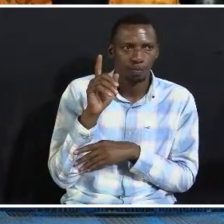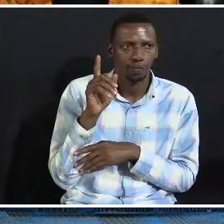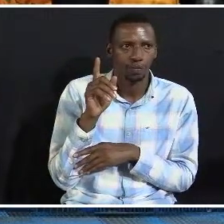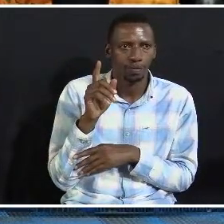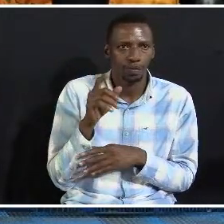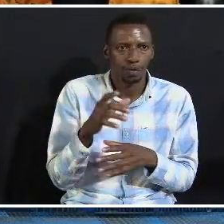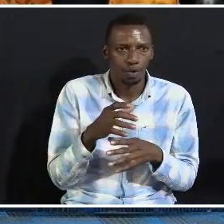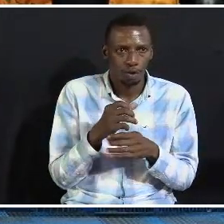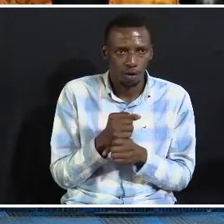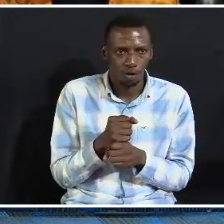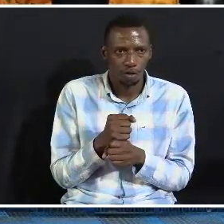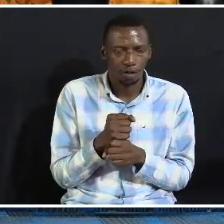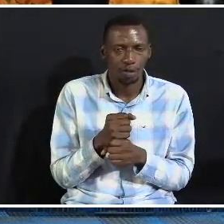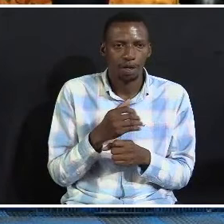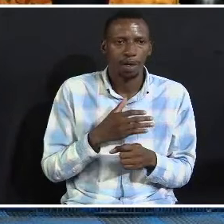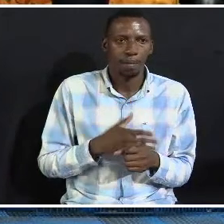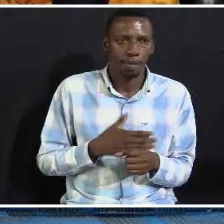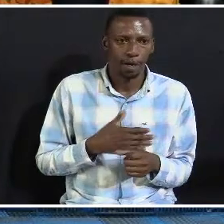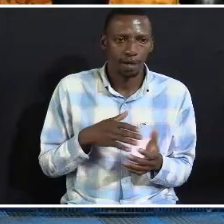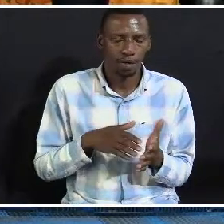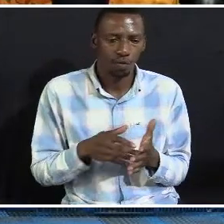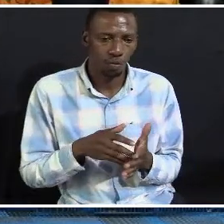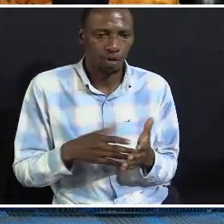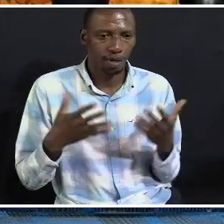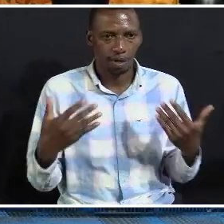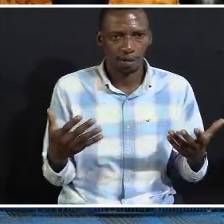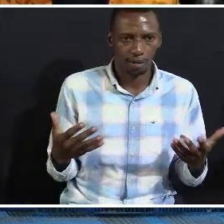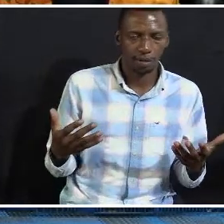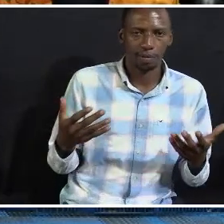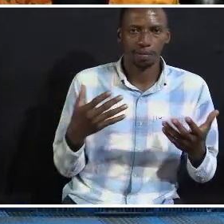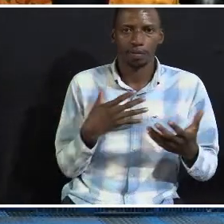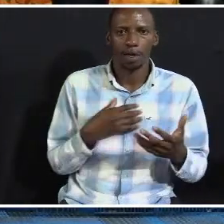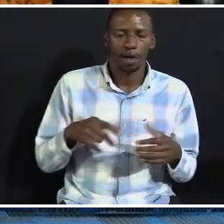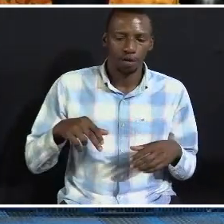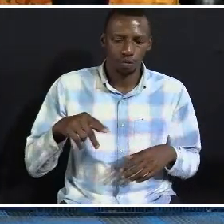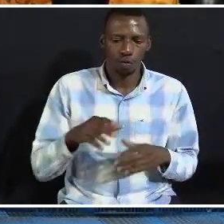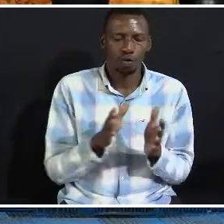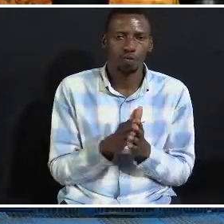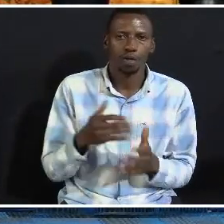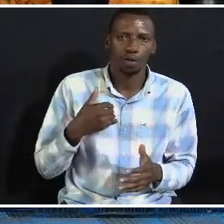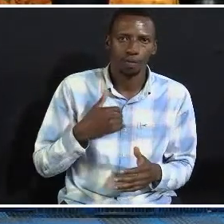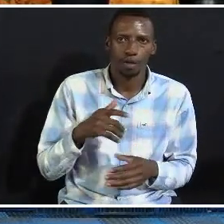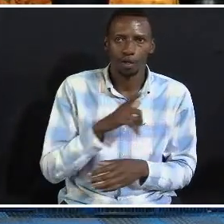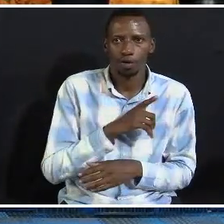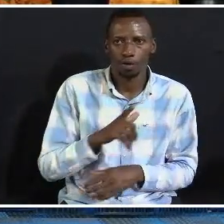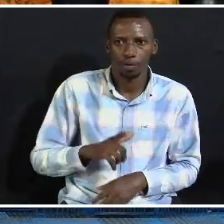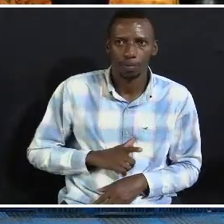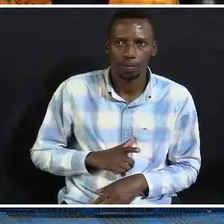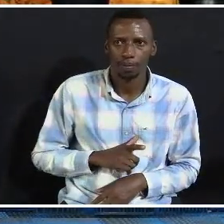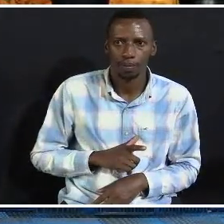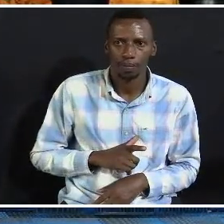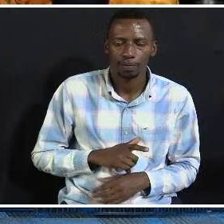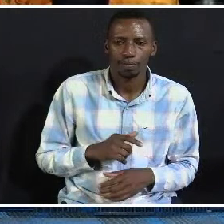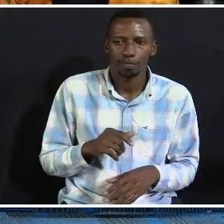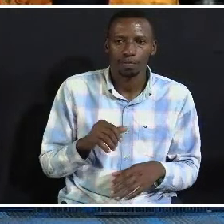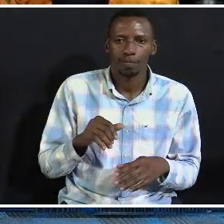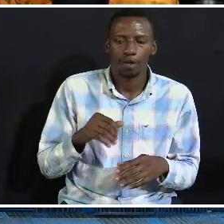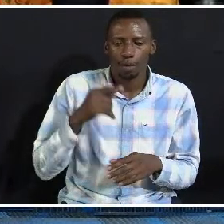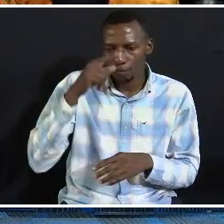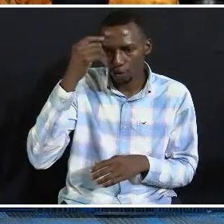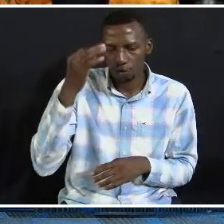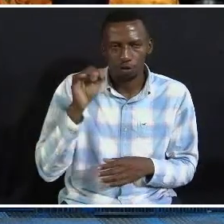to hold my poor hand, my feeble hand, and walk with me, Lord. And on that